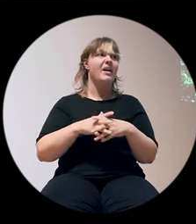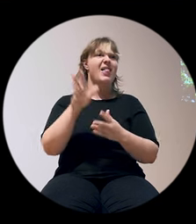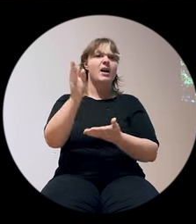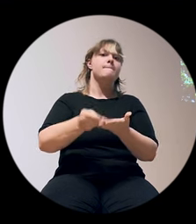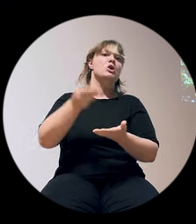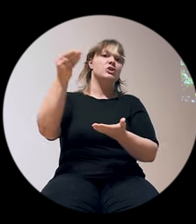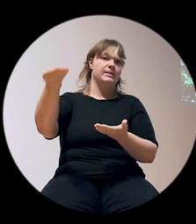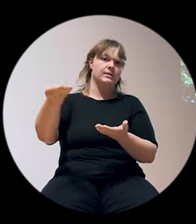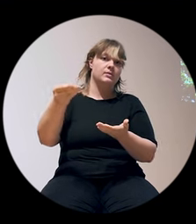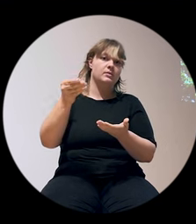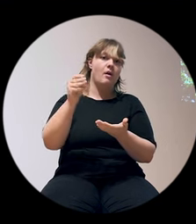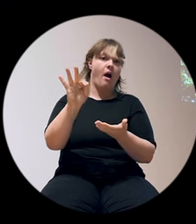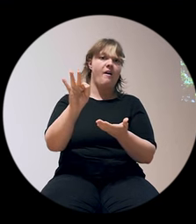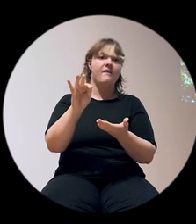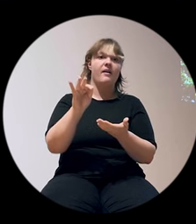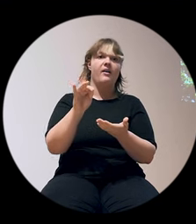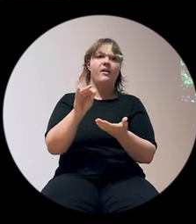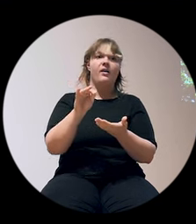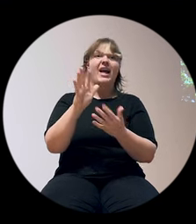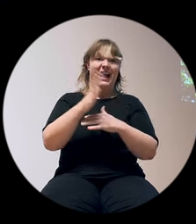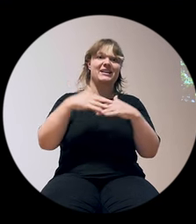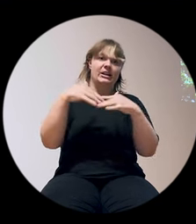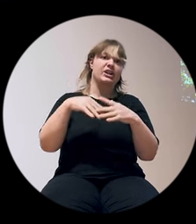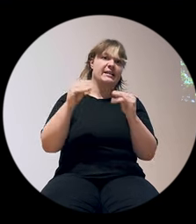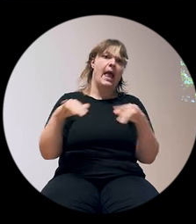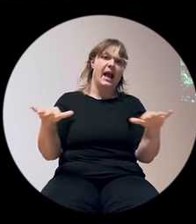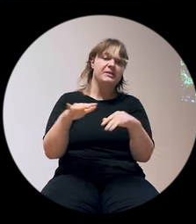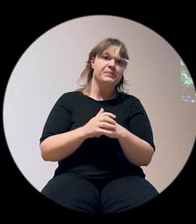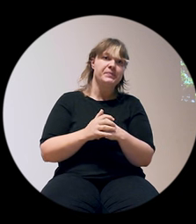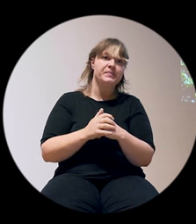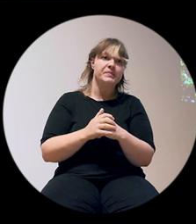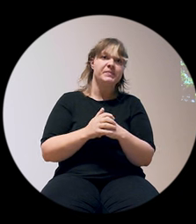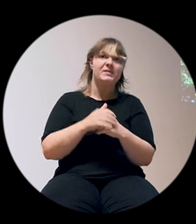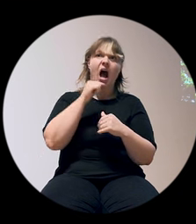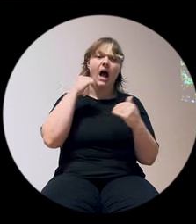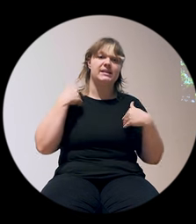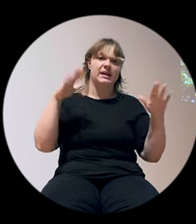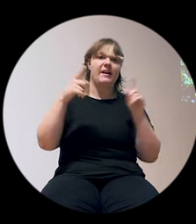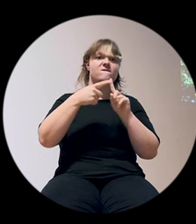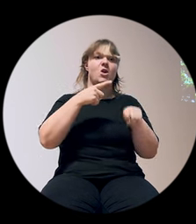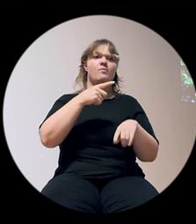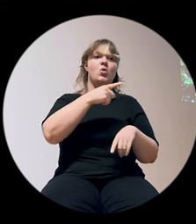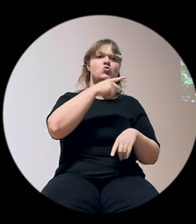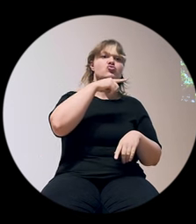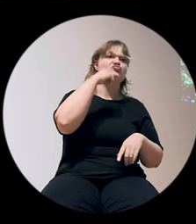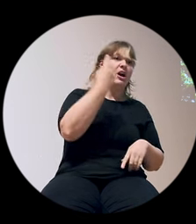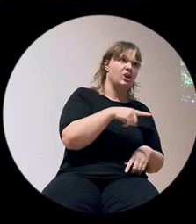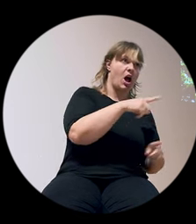purchase of unceded indigenous land from Russian to